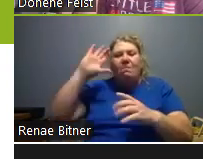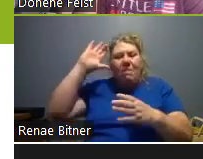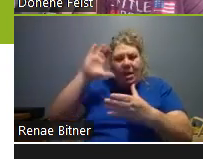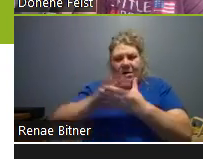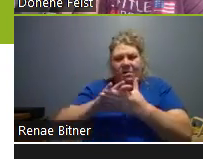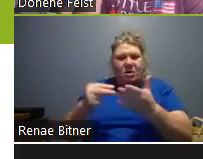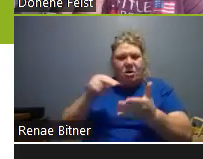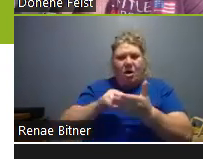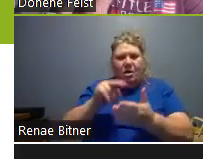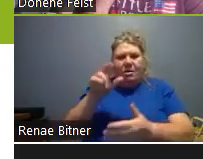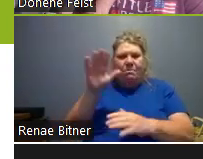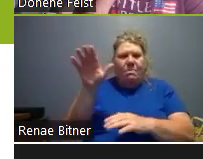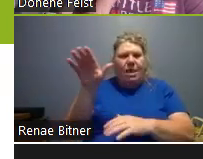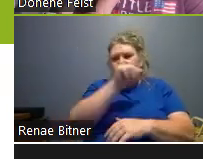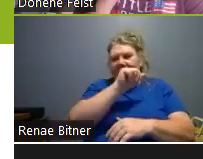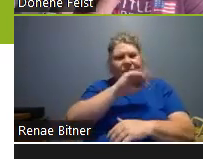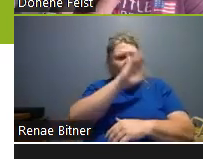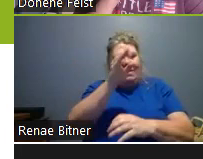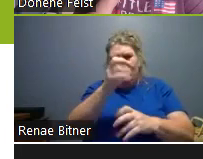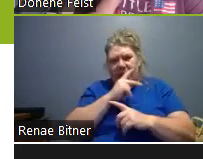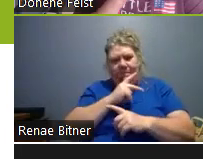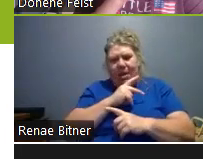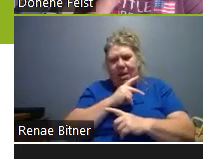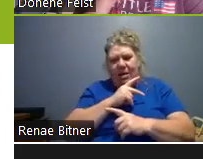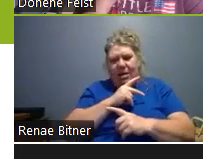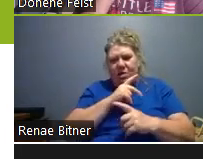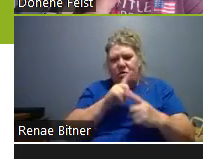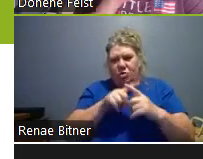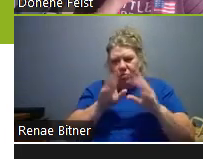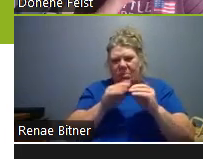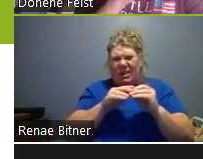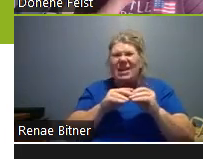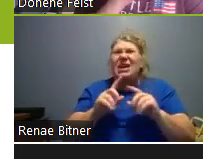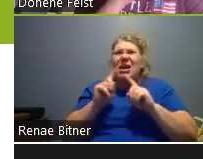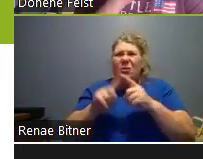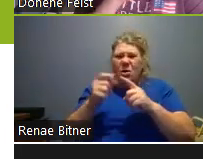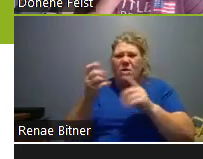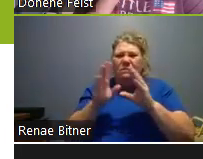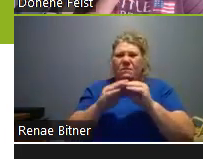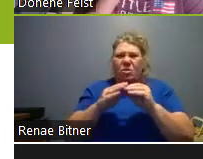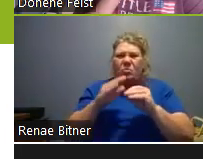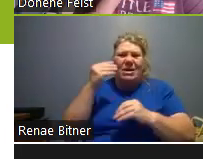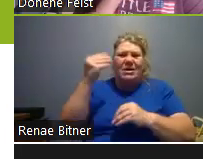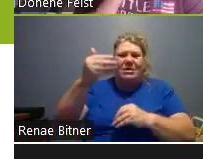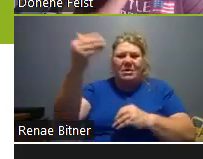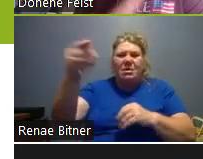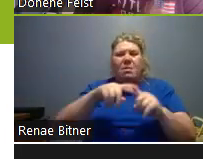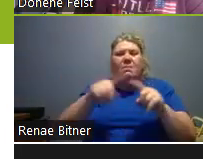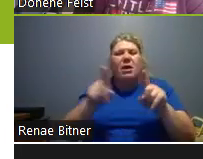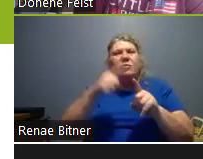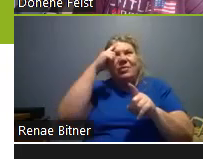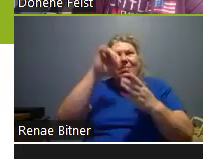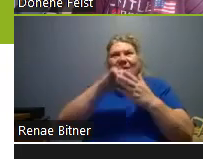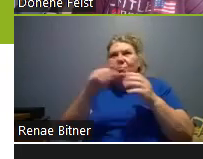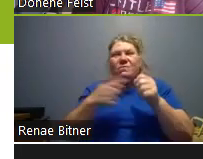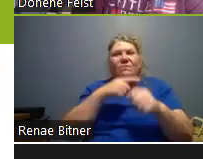and he never did come back. He did go to a few meetings after that, but I also think that was the first time that he